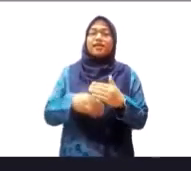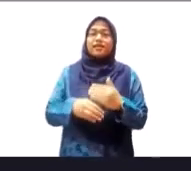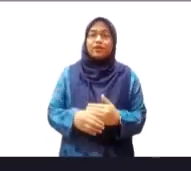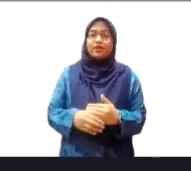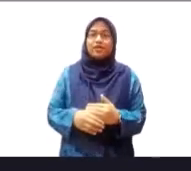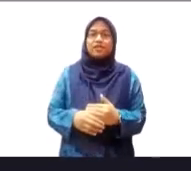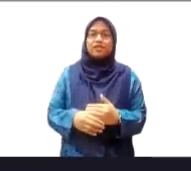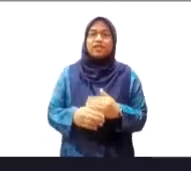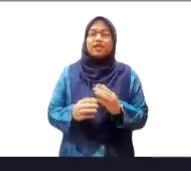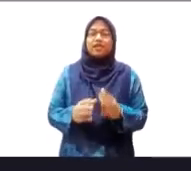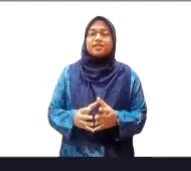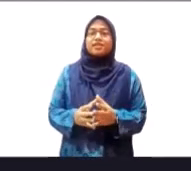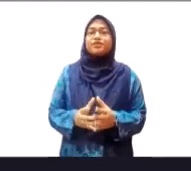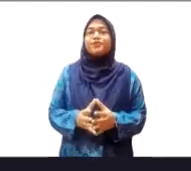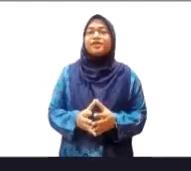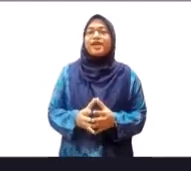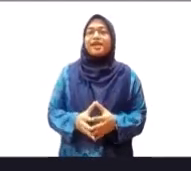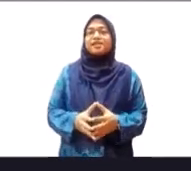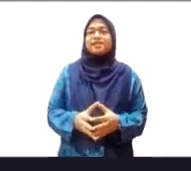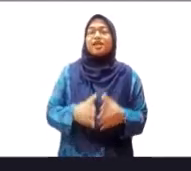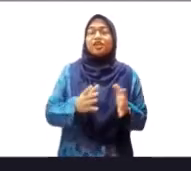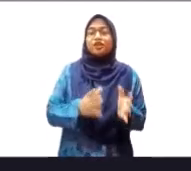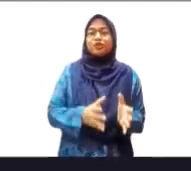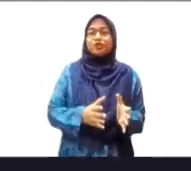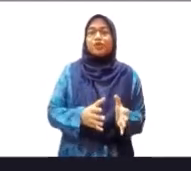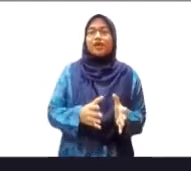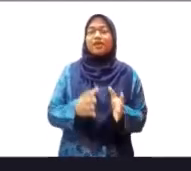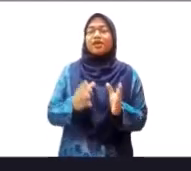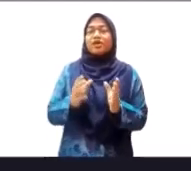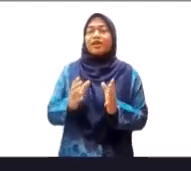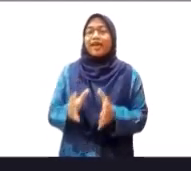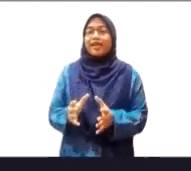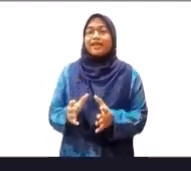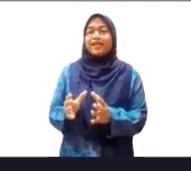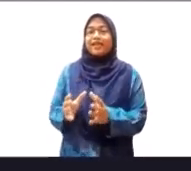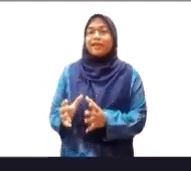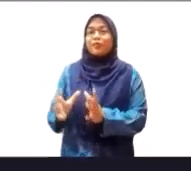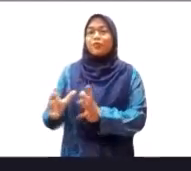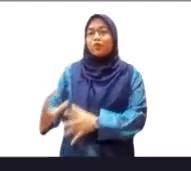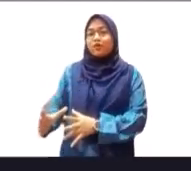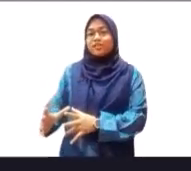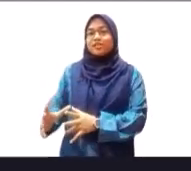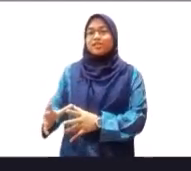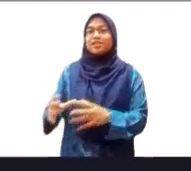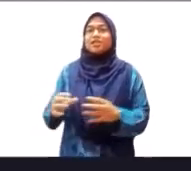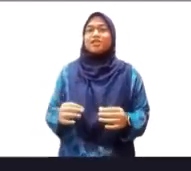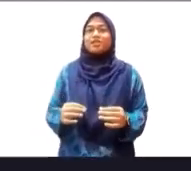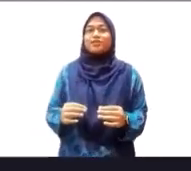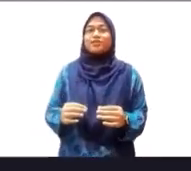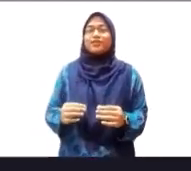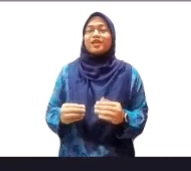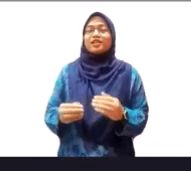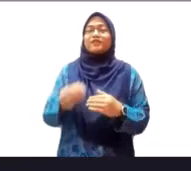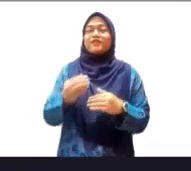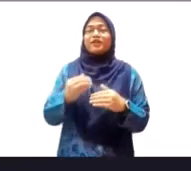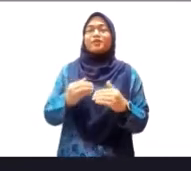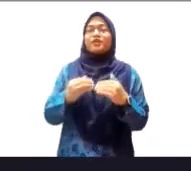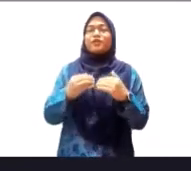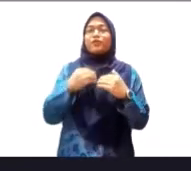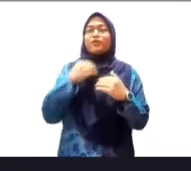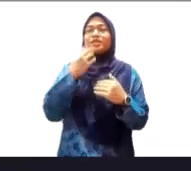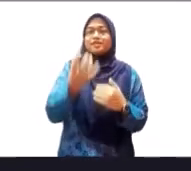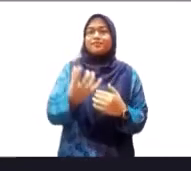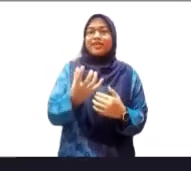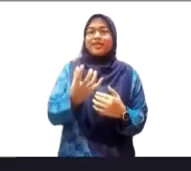in sign language, it is interpreted as you, cat, name, what. So the